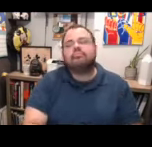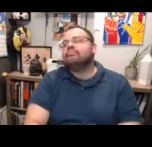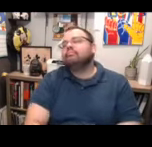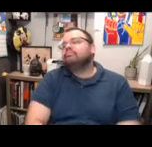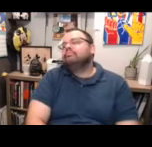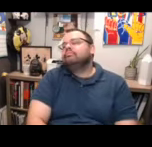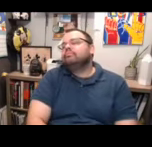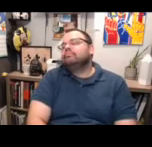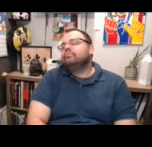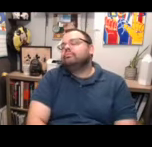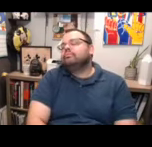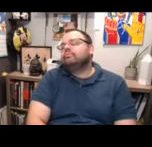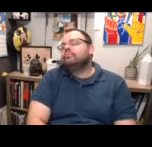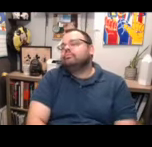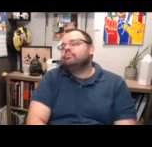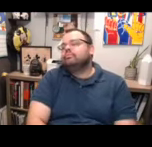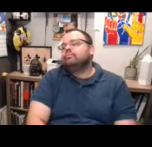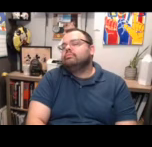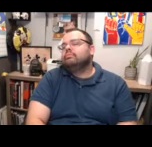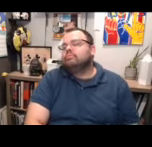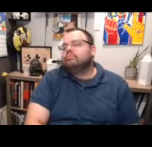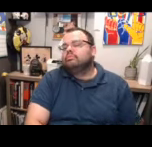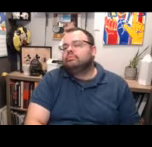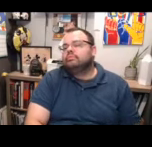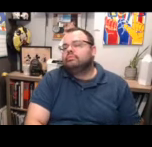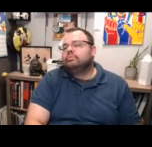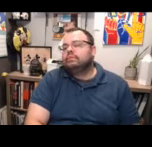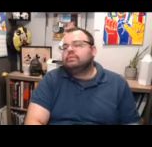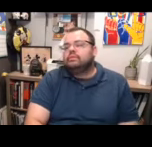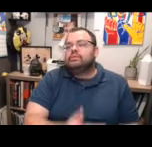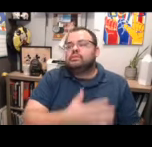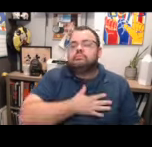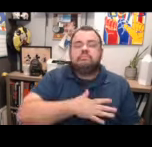my son, deafness through that.